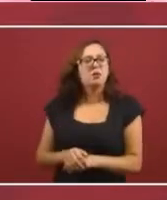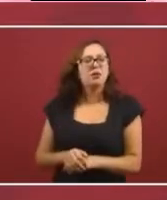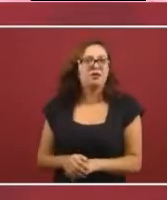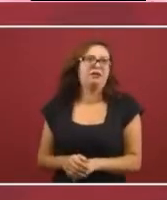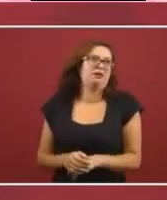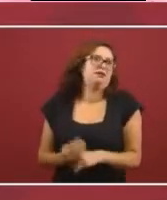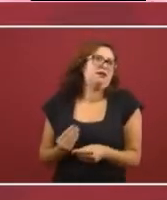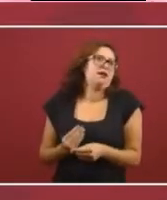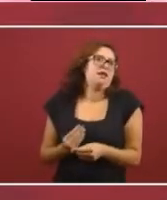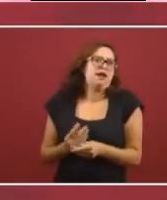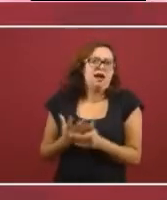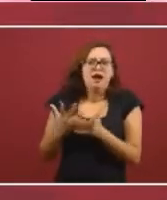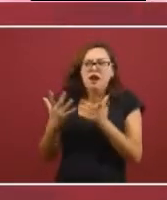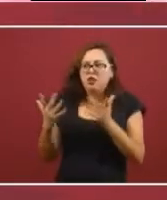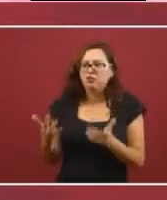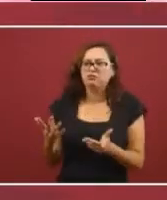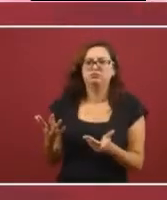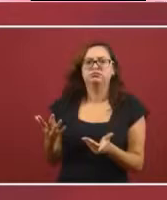Well, they promote